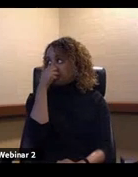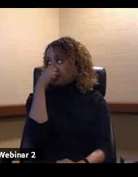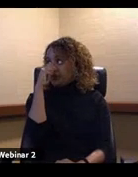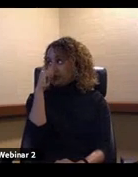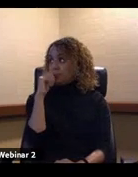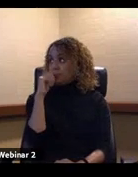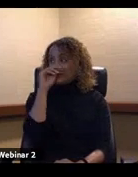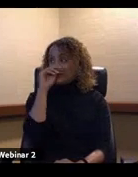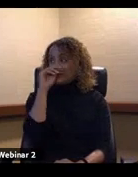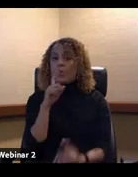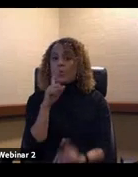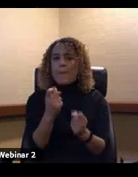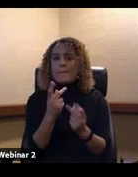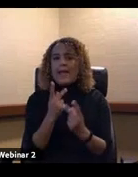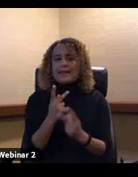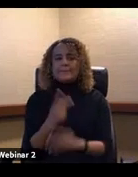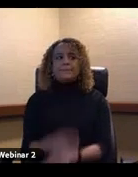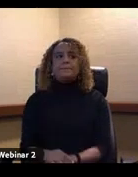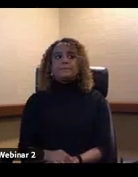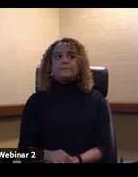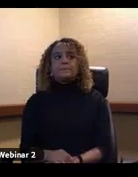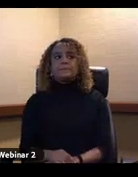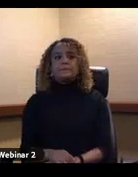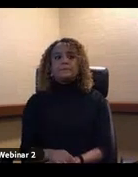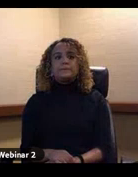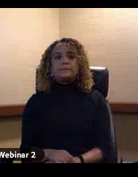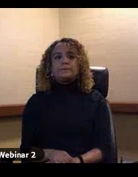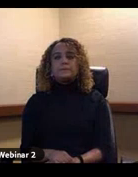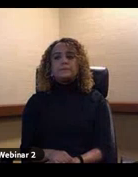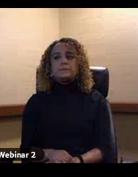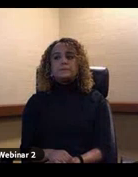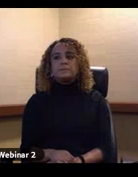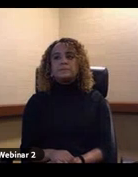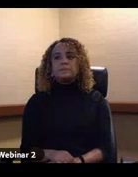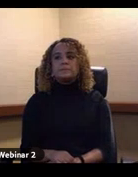Actually, go back to, okay. Back.